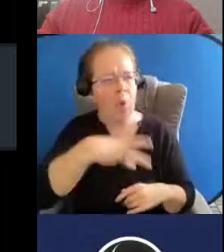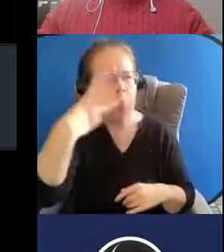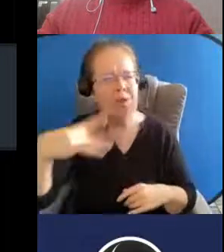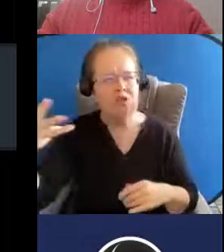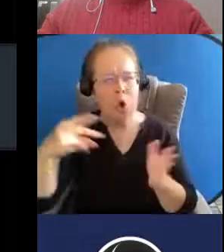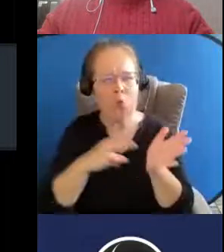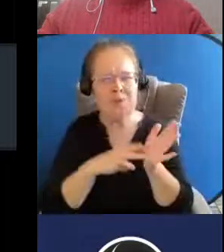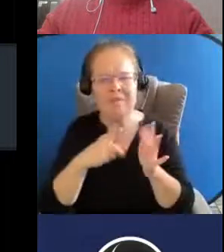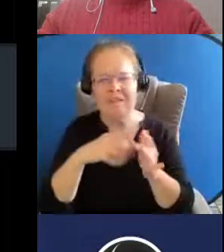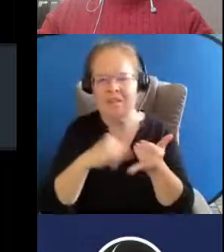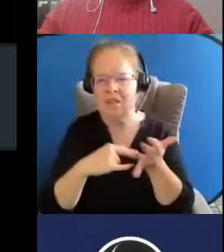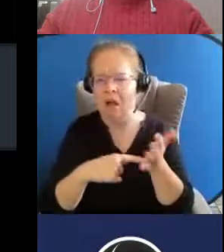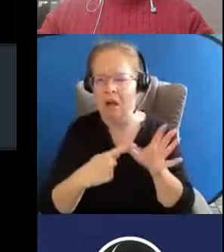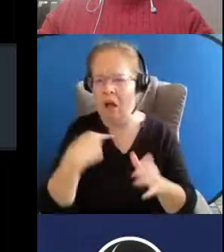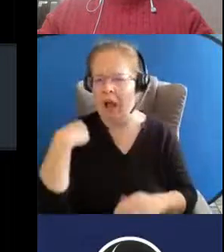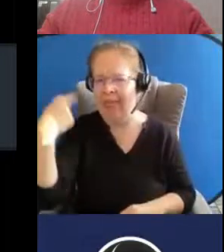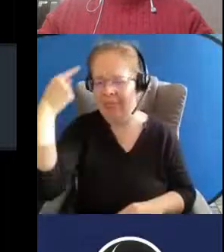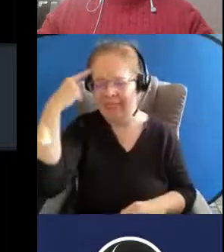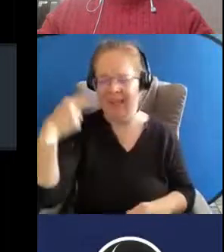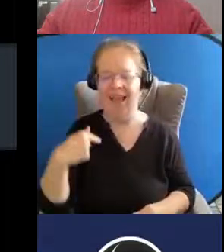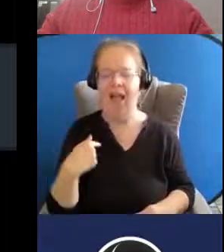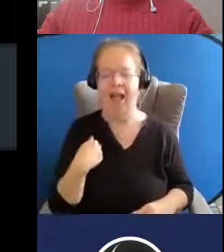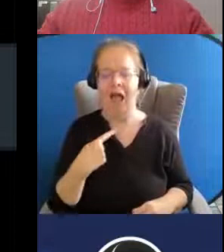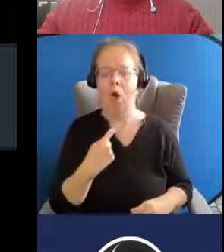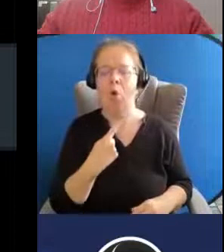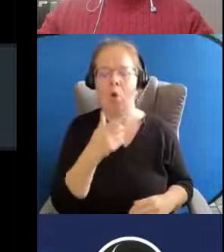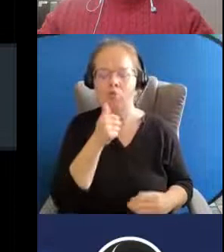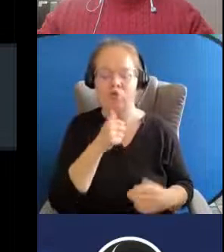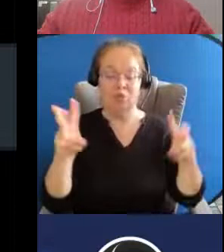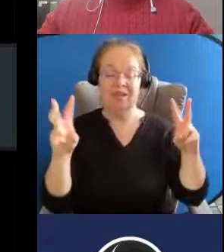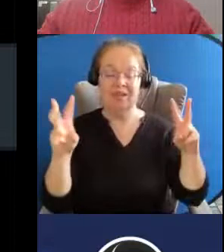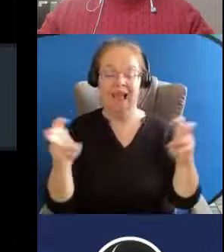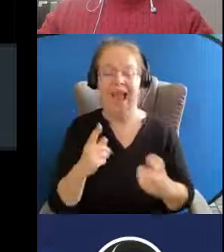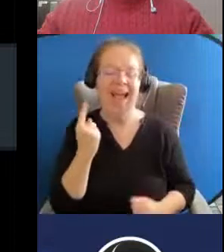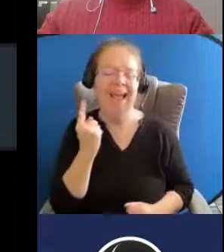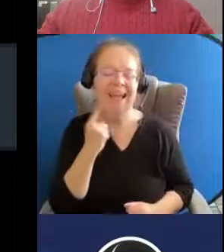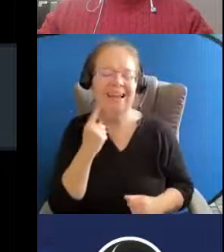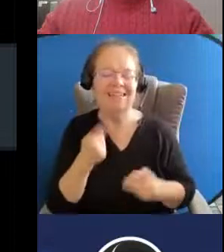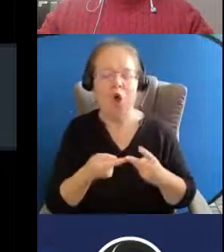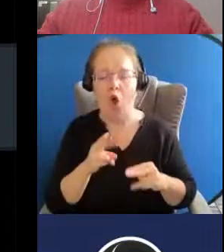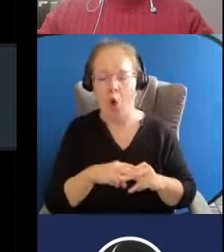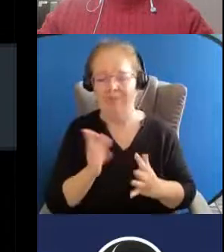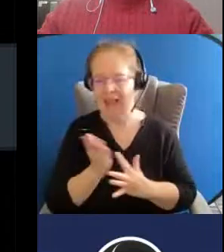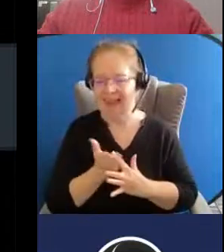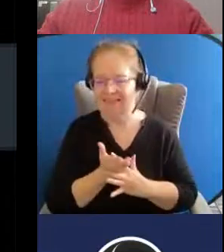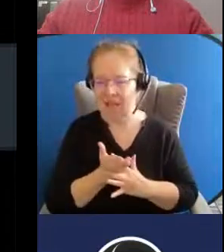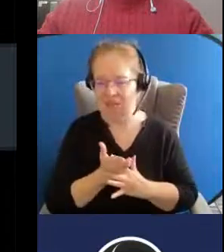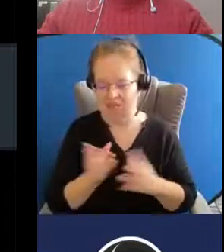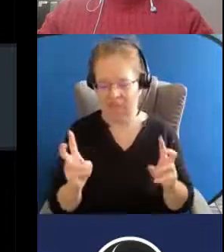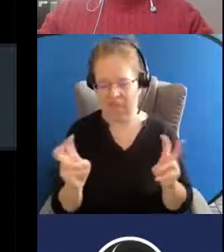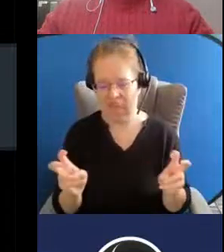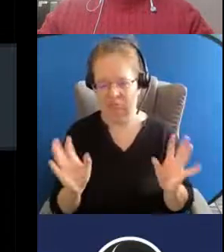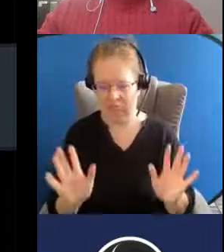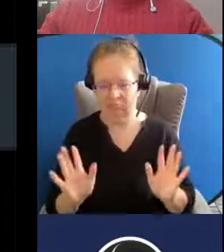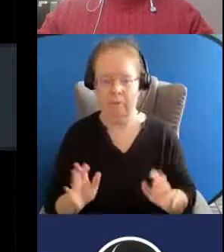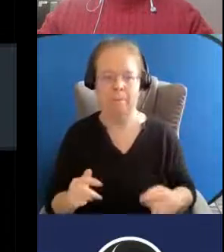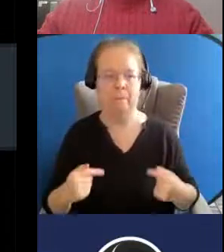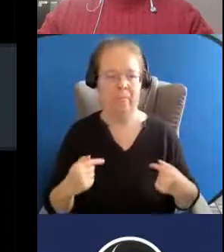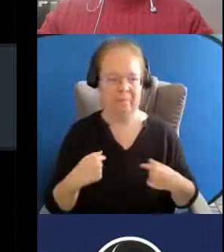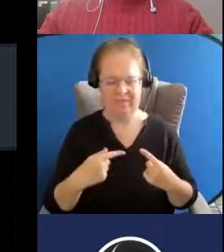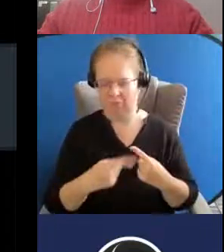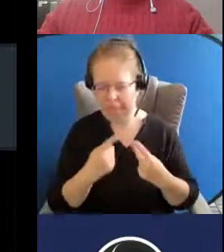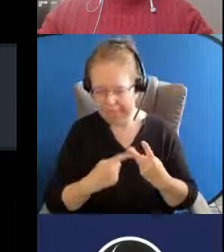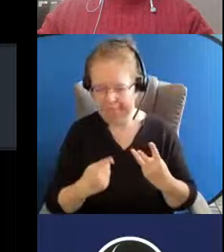correctly, that we would use the term ease of access, right? And under ease of access, you would find narrator, magnifier, all the